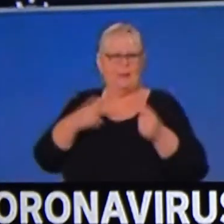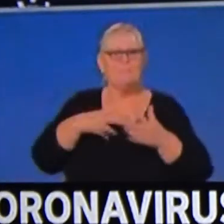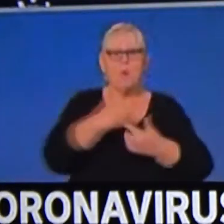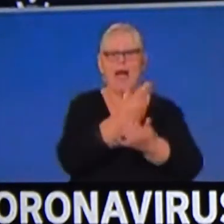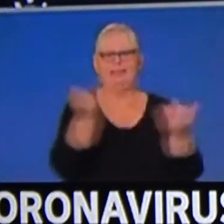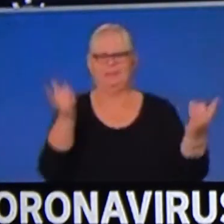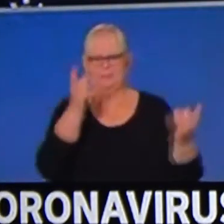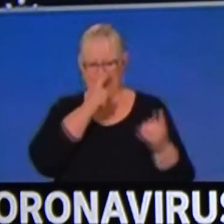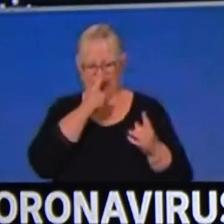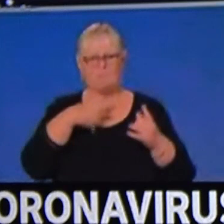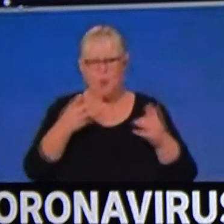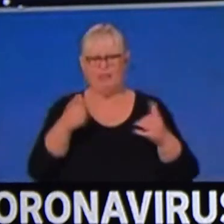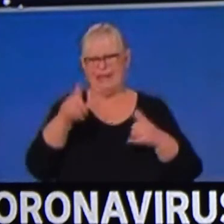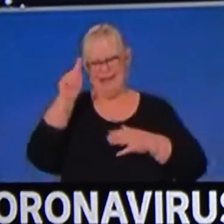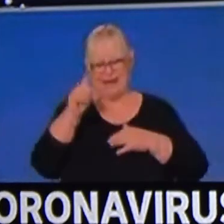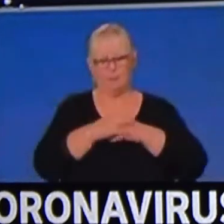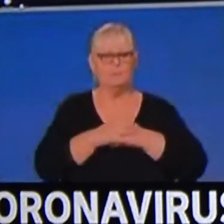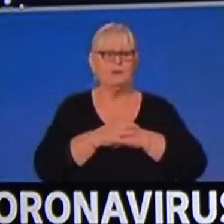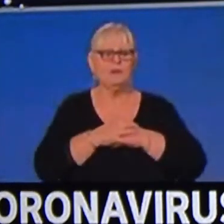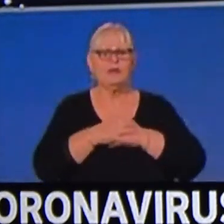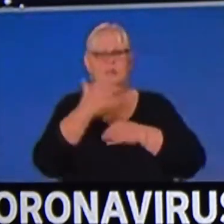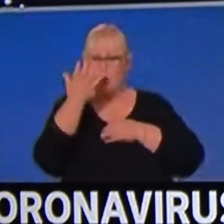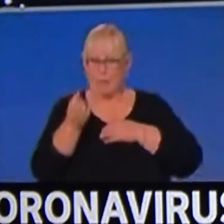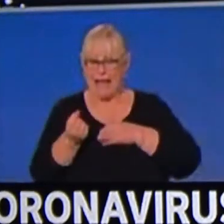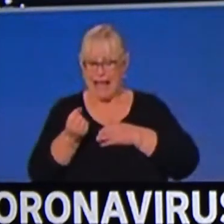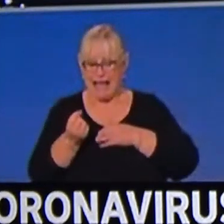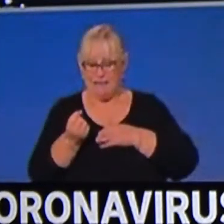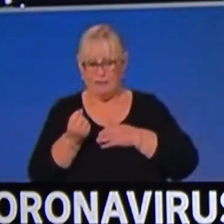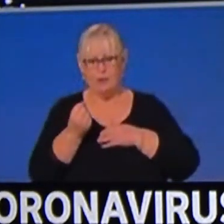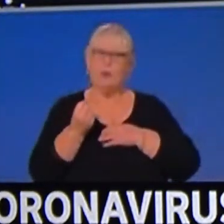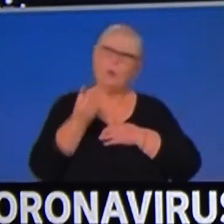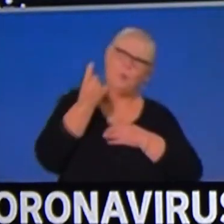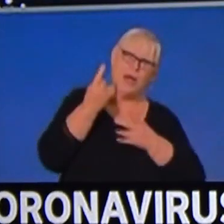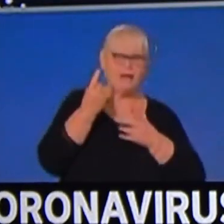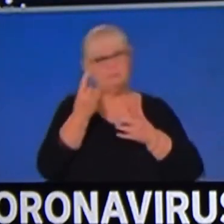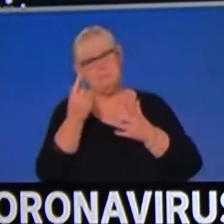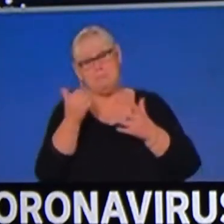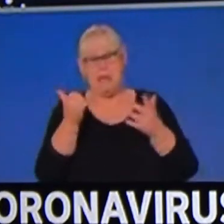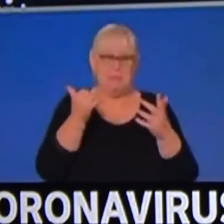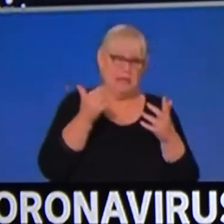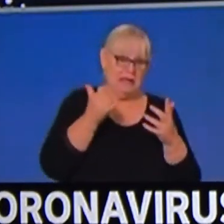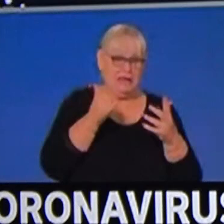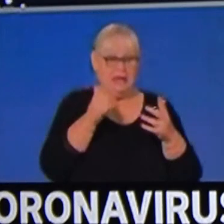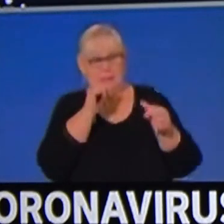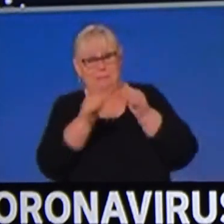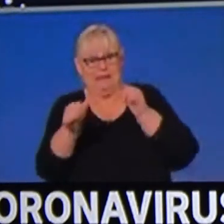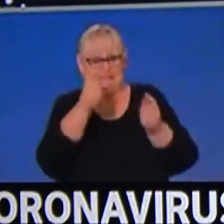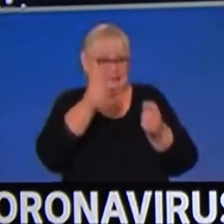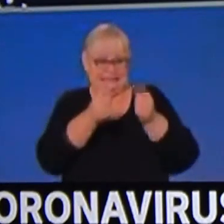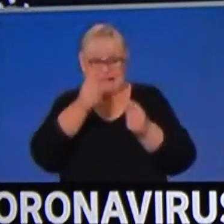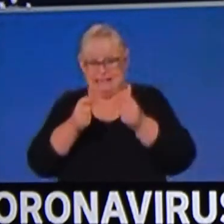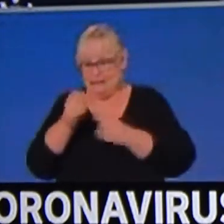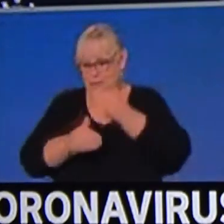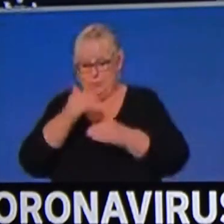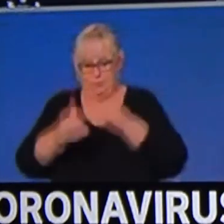we have at this point. Now we have one of, if not the most extensive testing regimes in